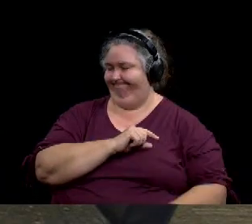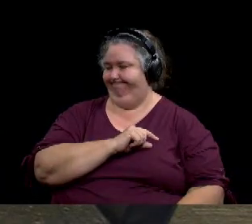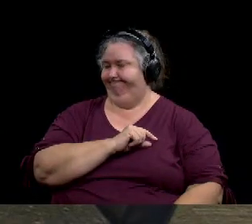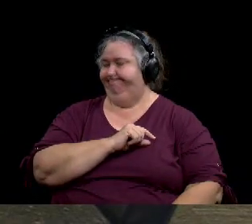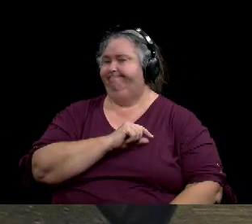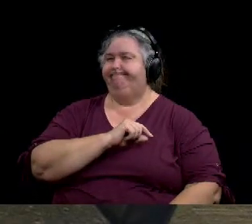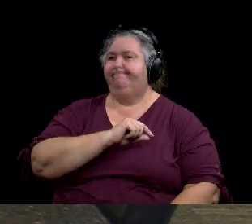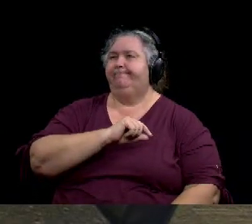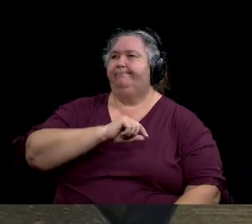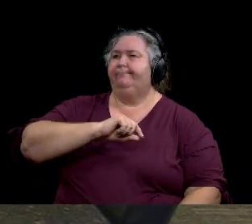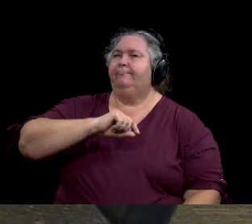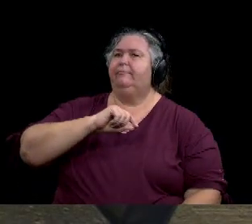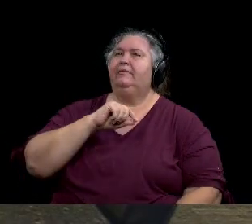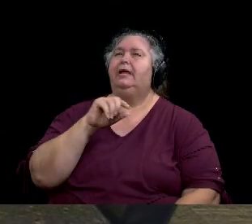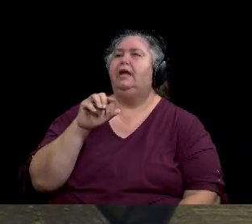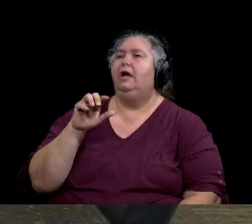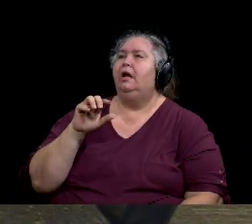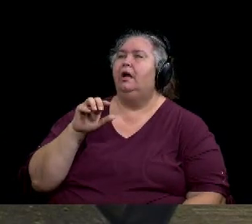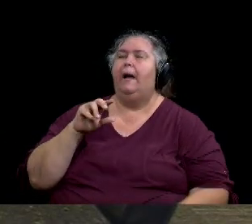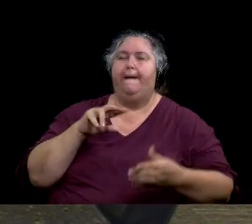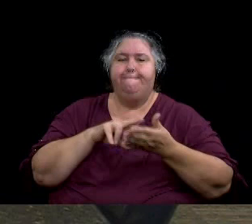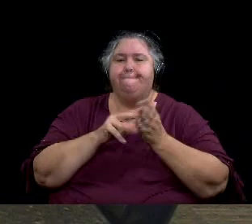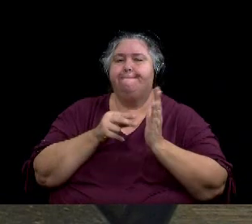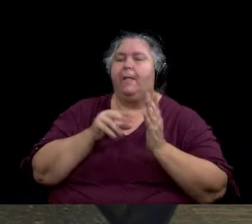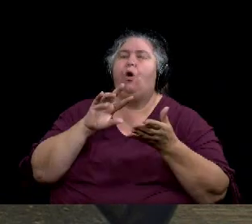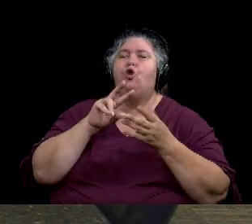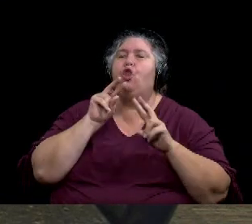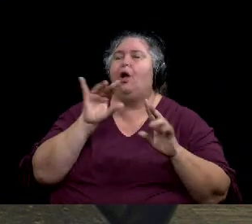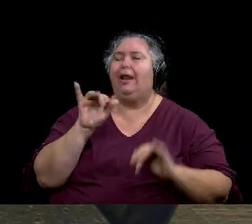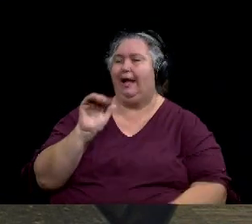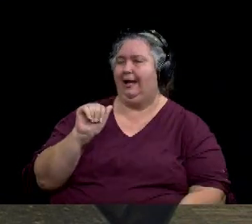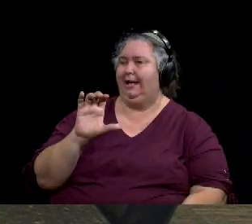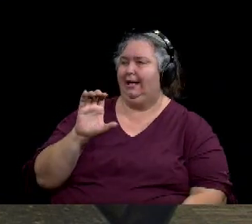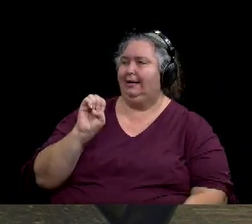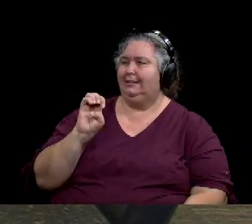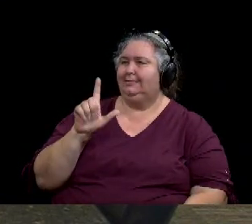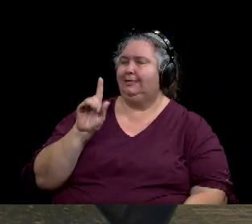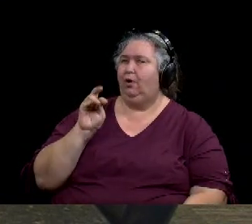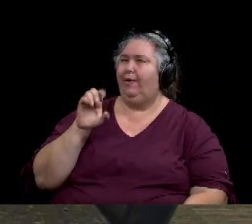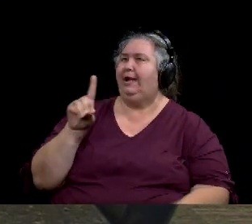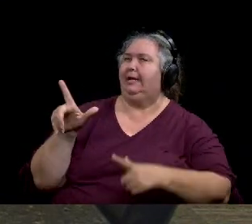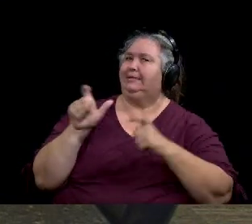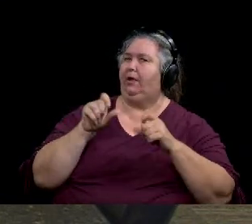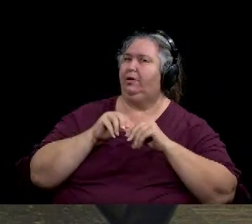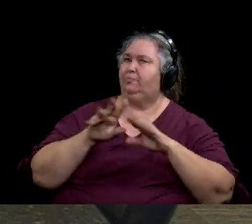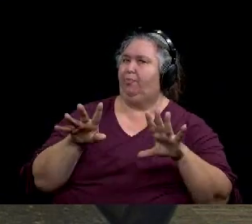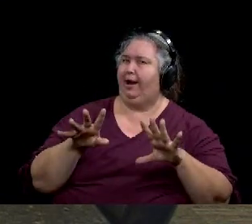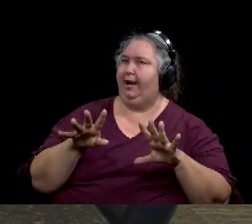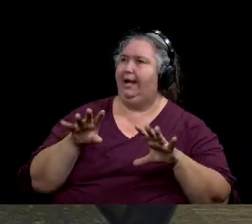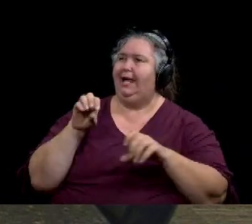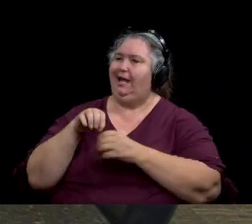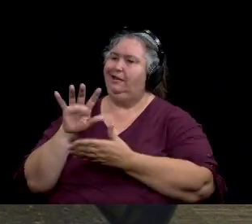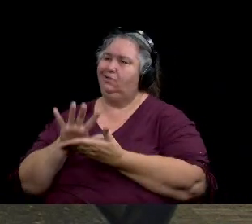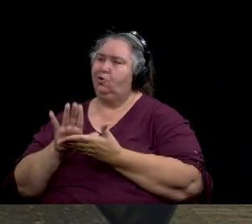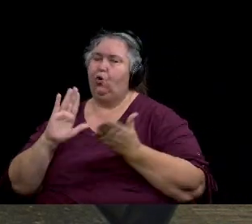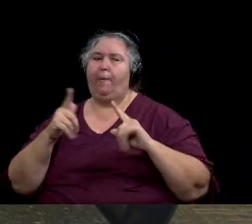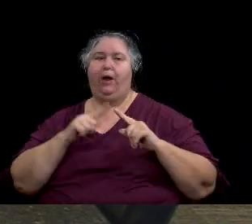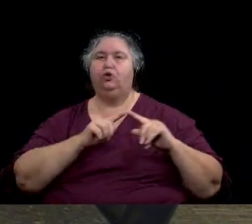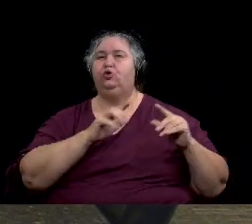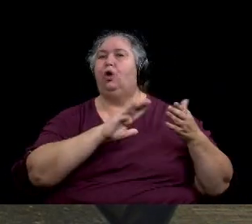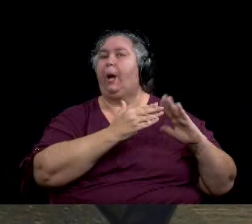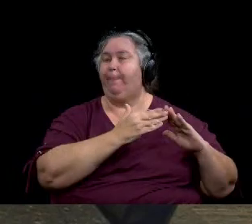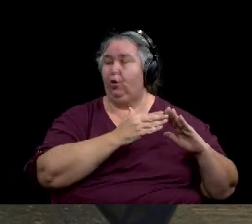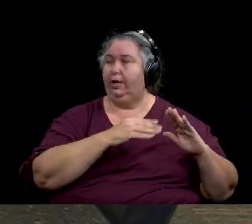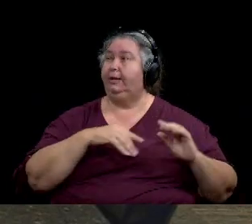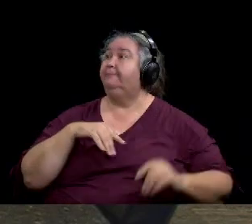What does accelerated spread look like, or what would it look like in a school compared to a large community?